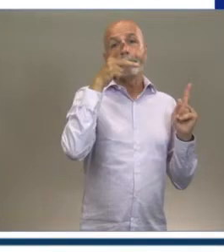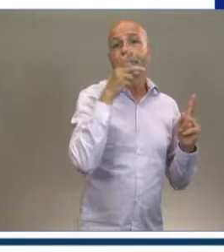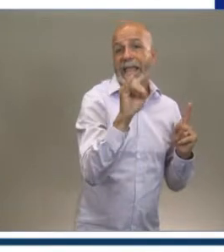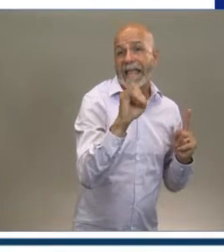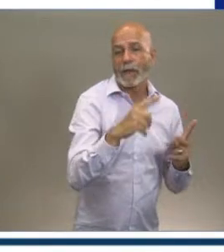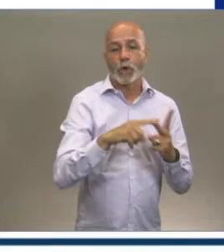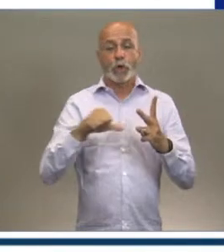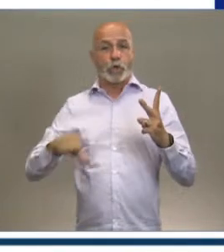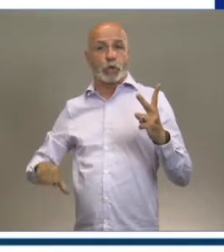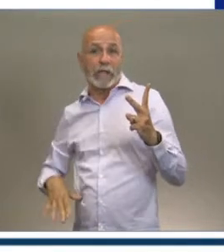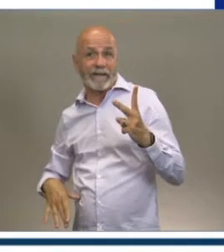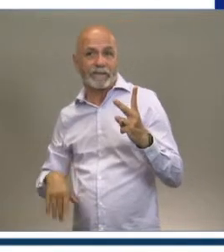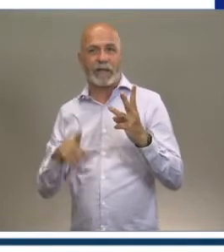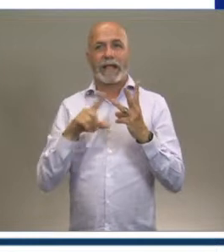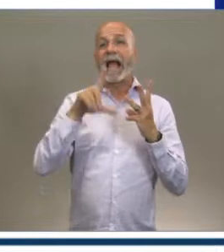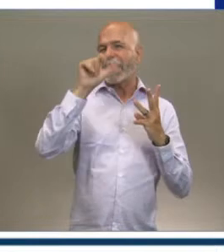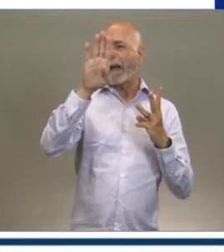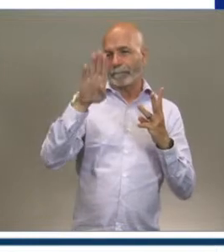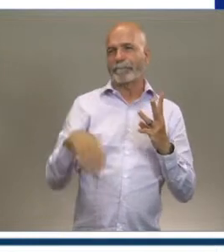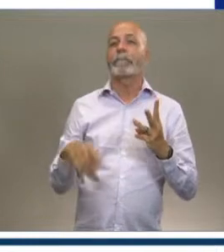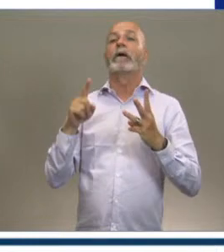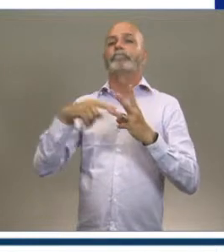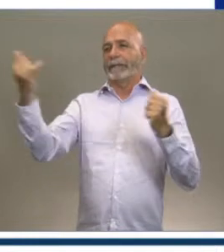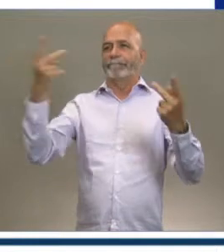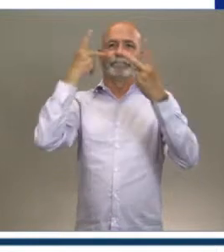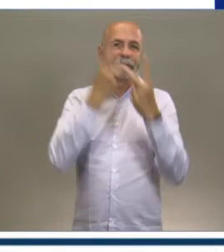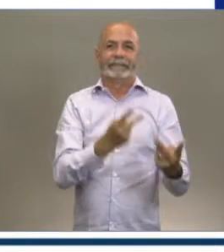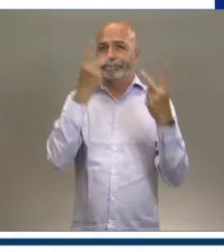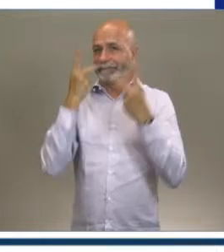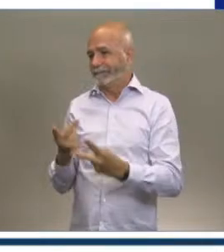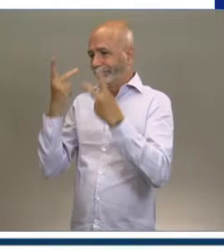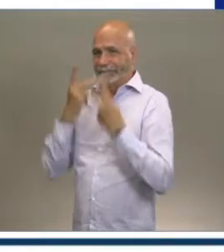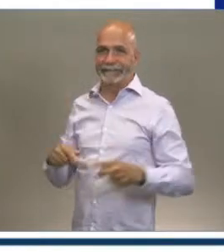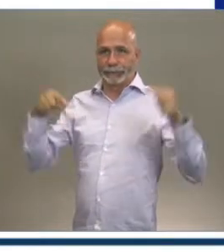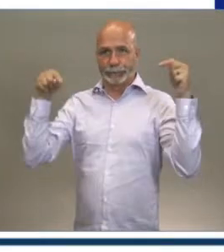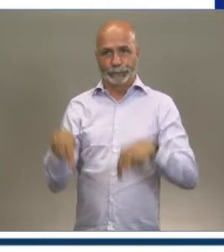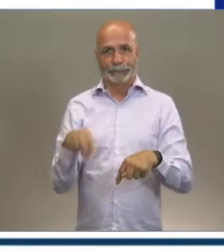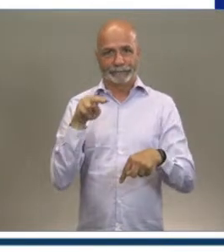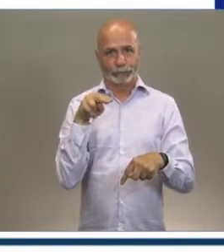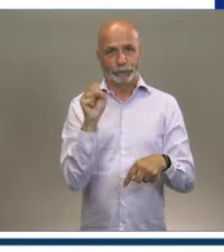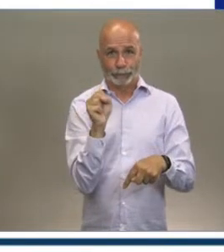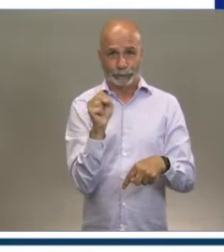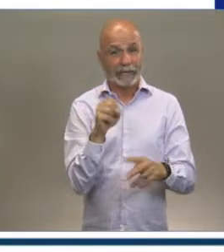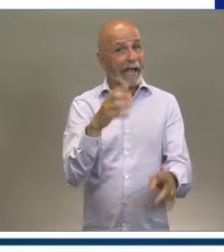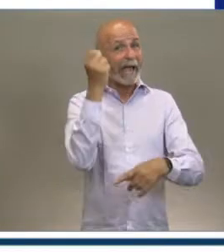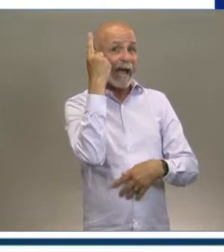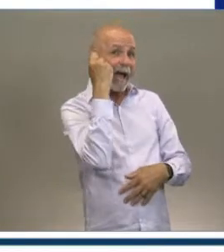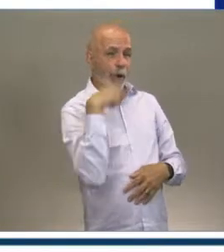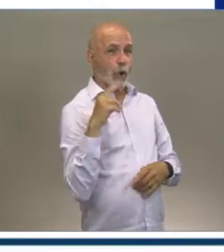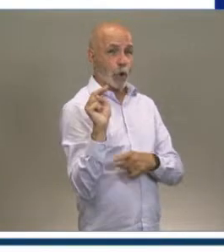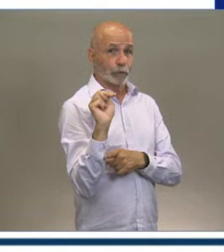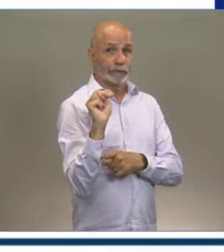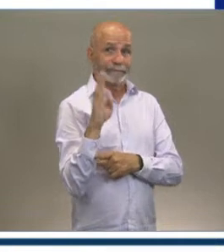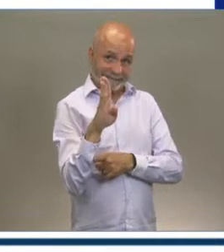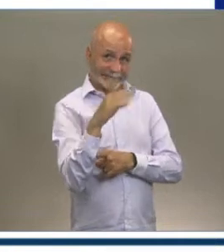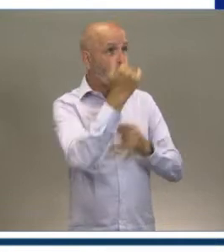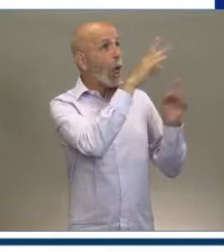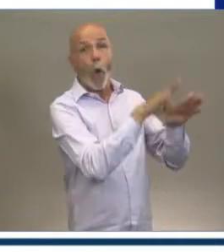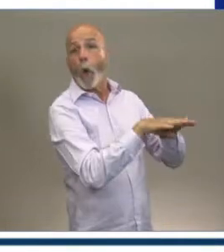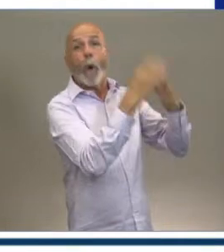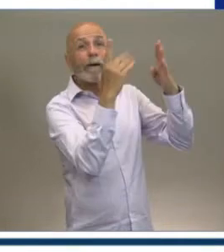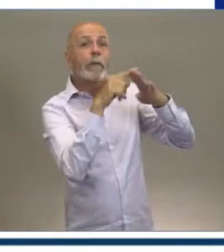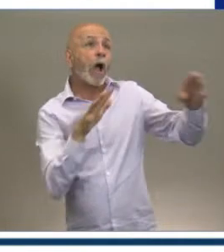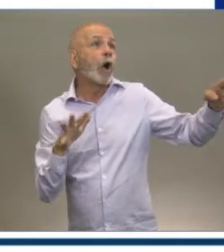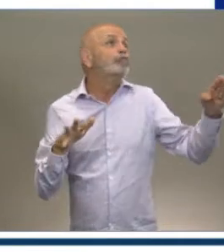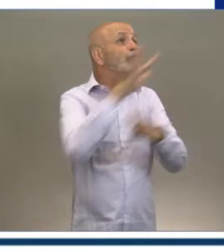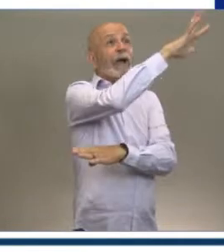without isolating or completing the safe check-in form online. But because New Brunswick opened up to the rest of the country, we